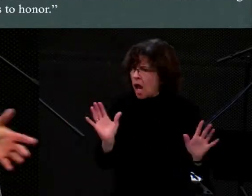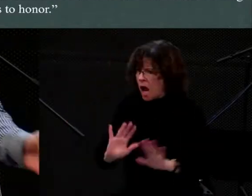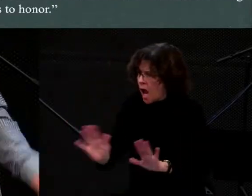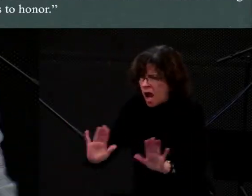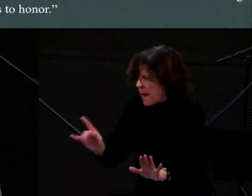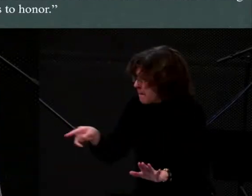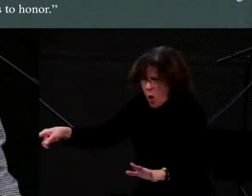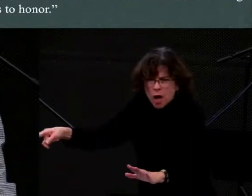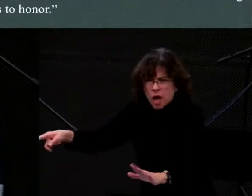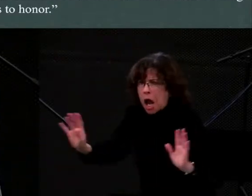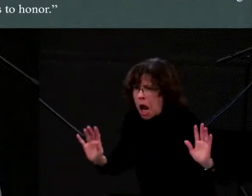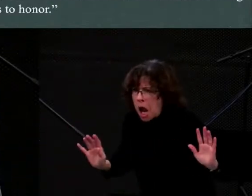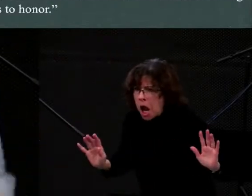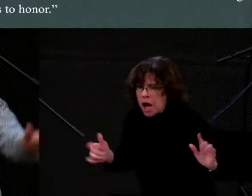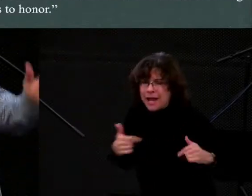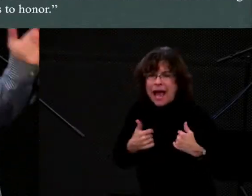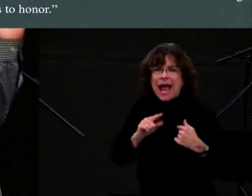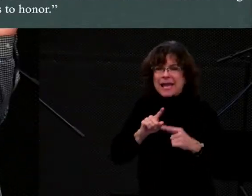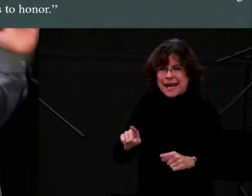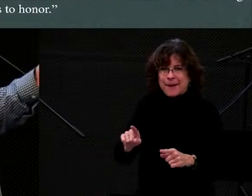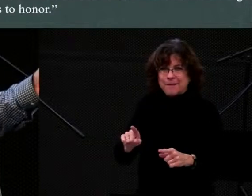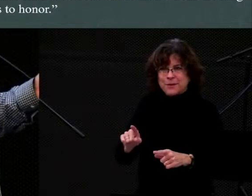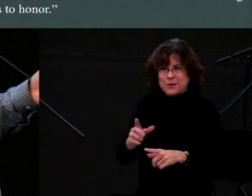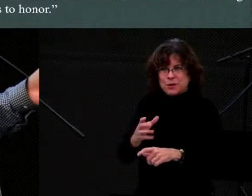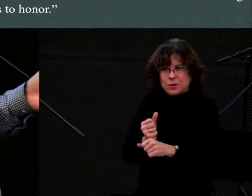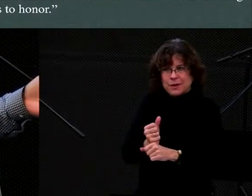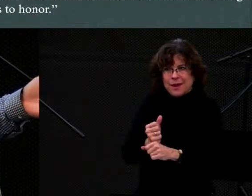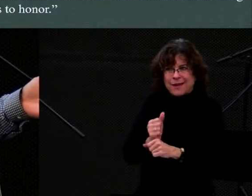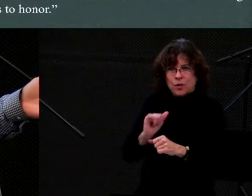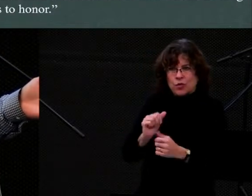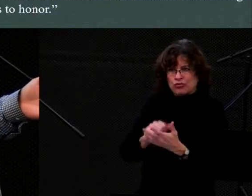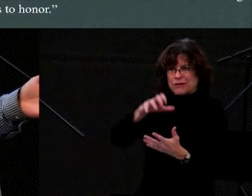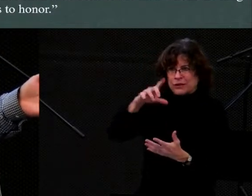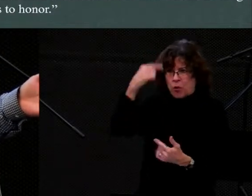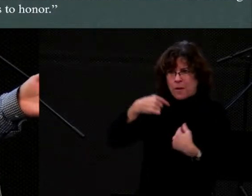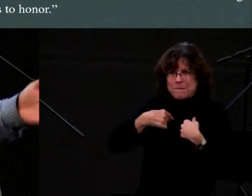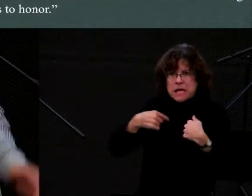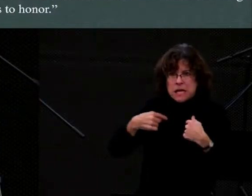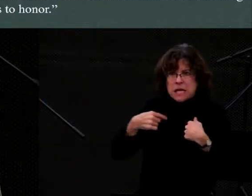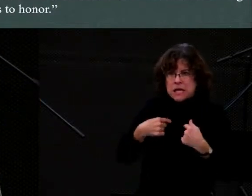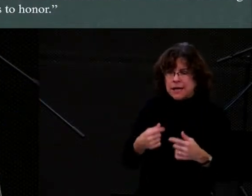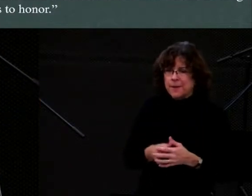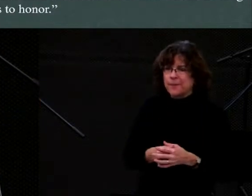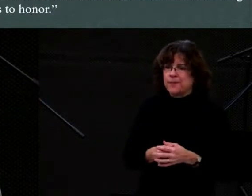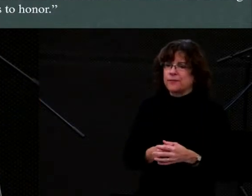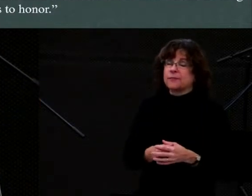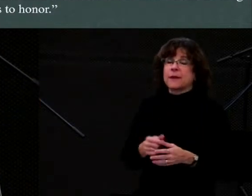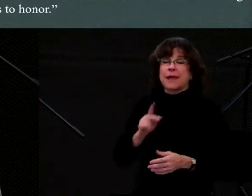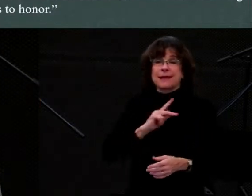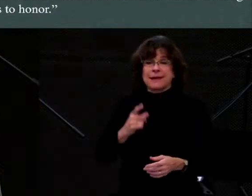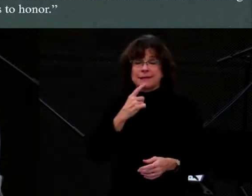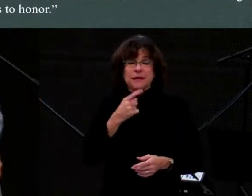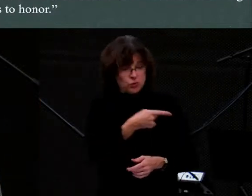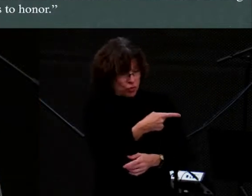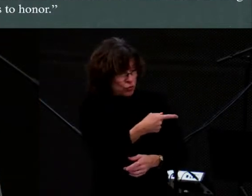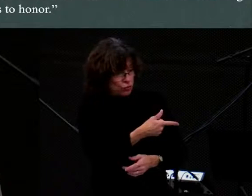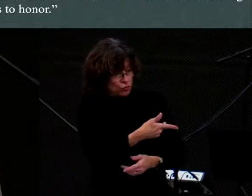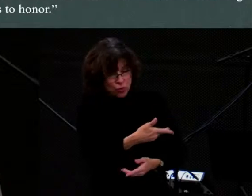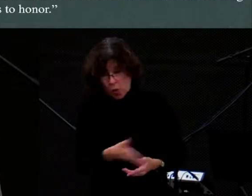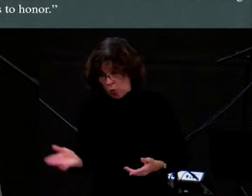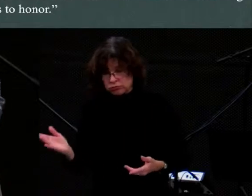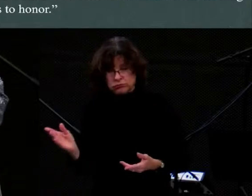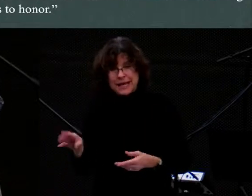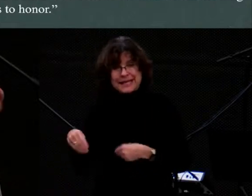"Who sits at the king's gate, leave out nothing that you have mentioned." So Haman took the robes and the